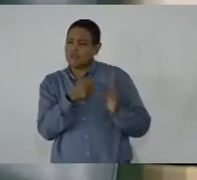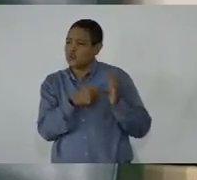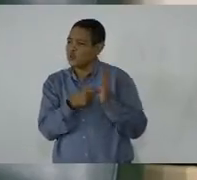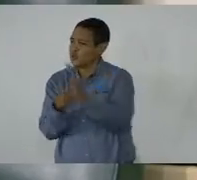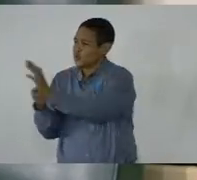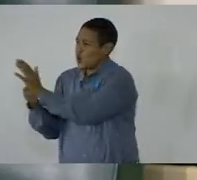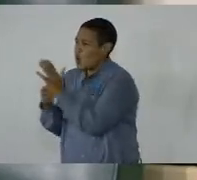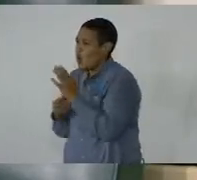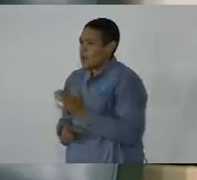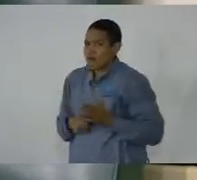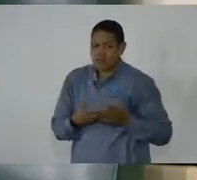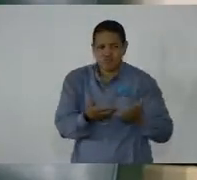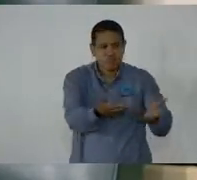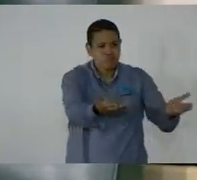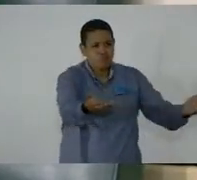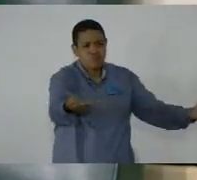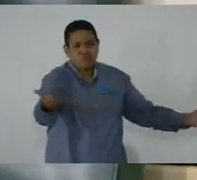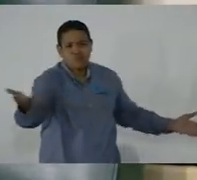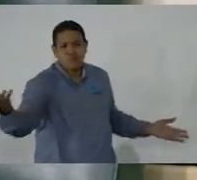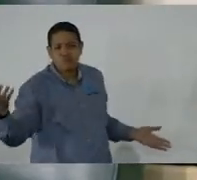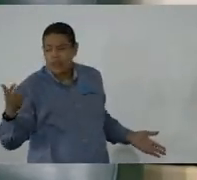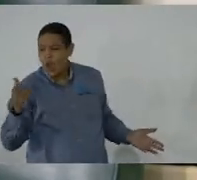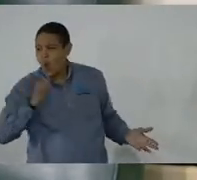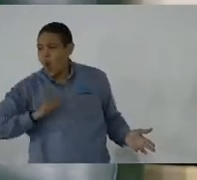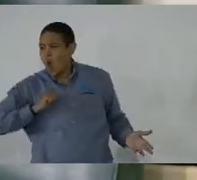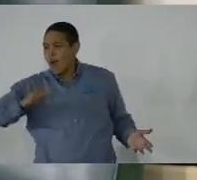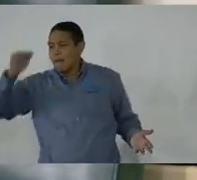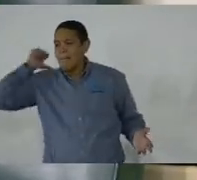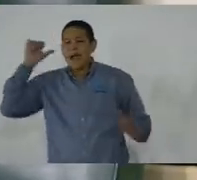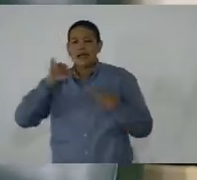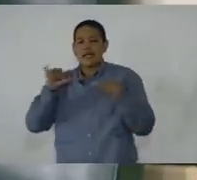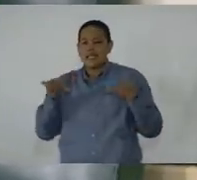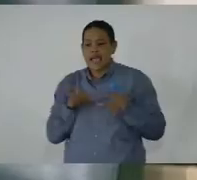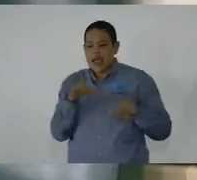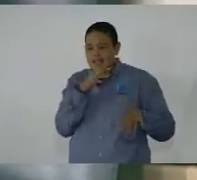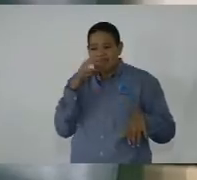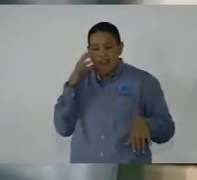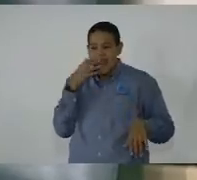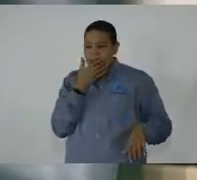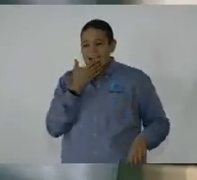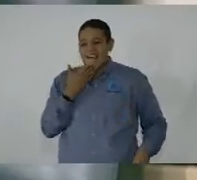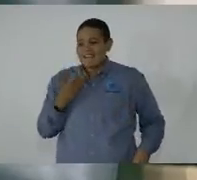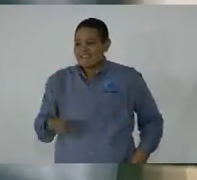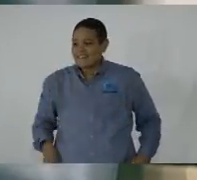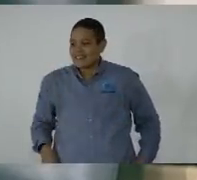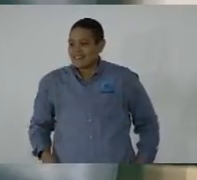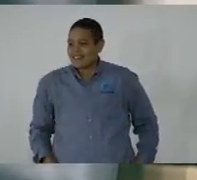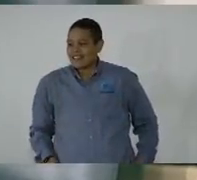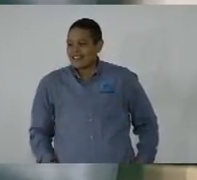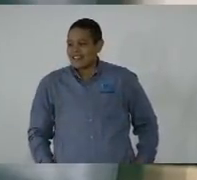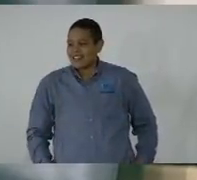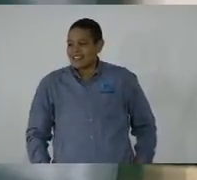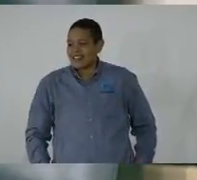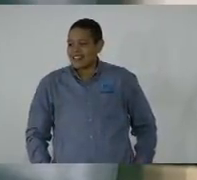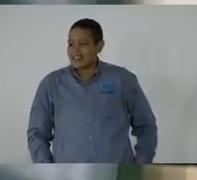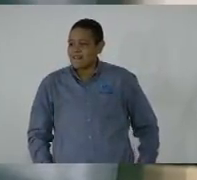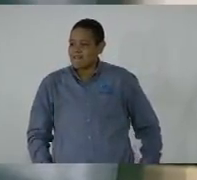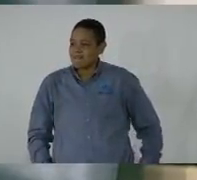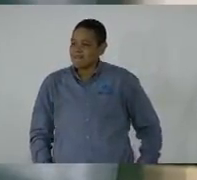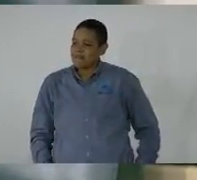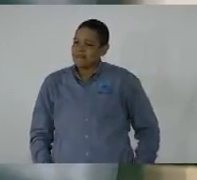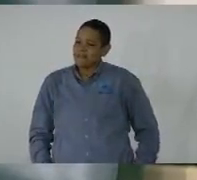display proudly their success in their own backyard garden. And he showed me his tomato, Madam Speaker.